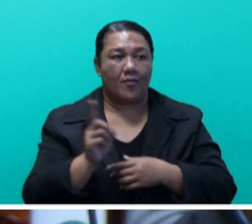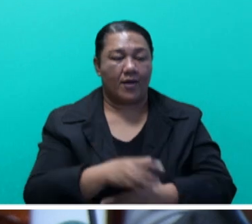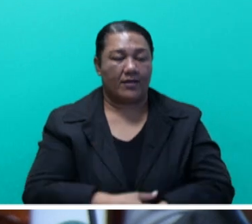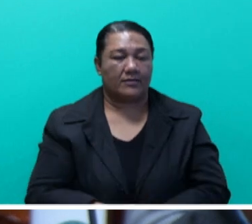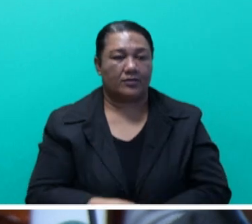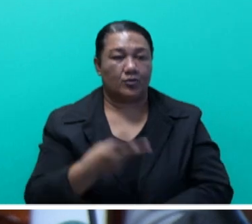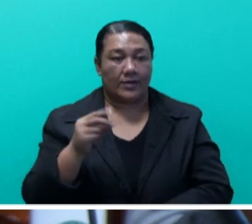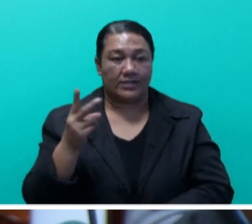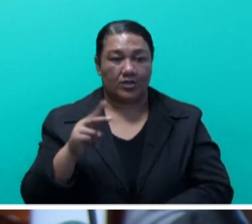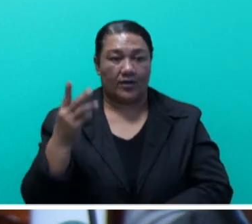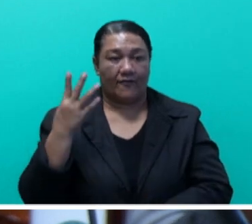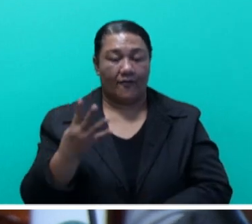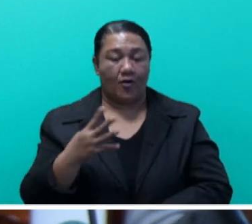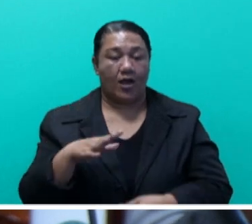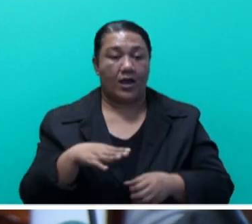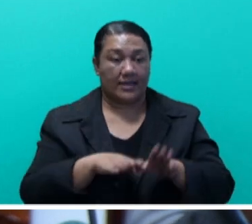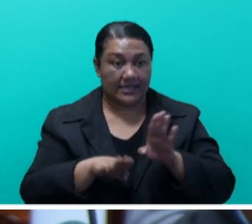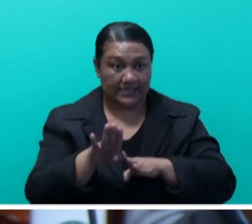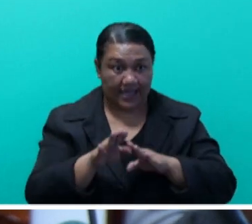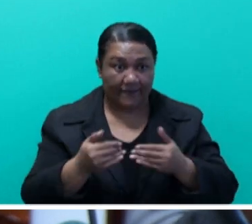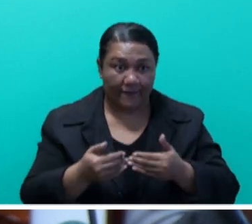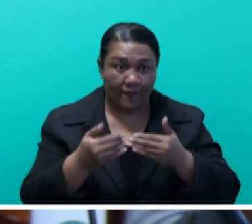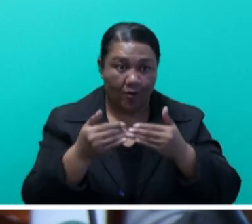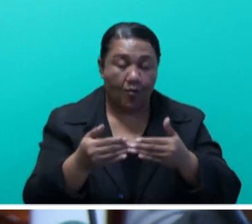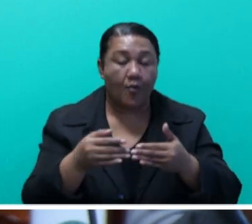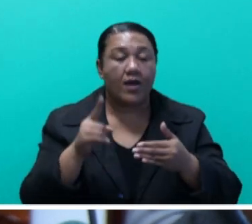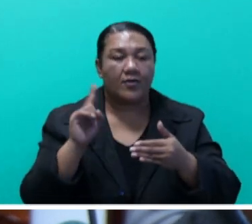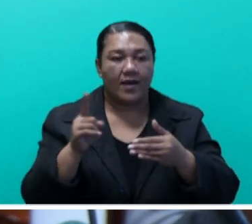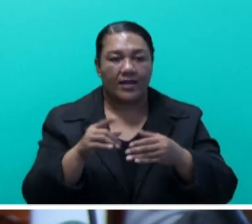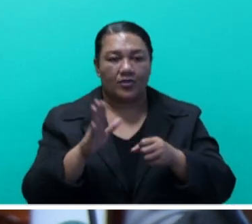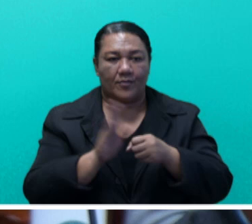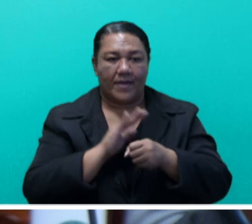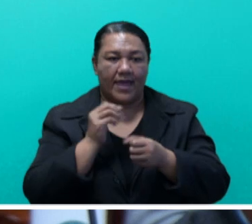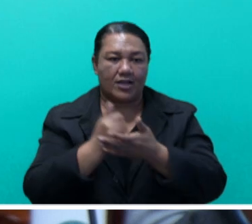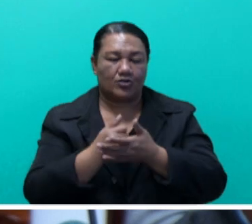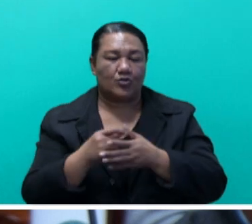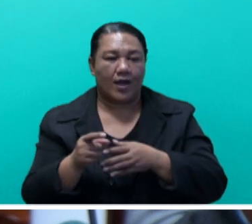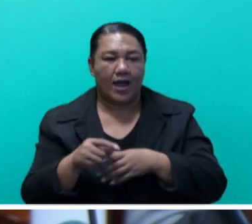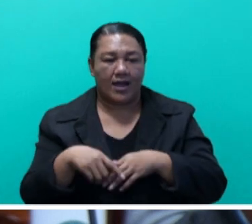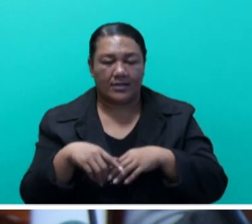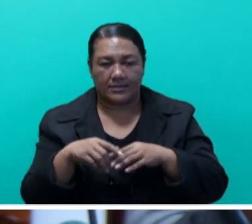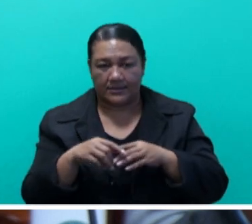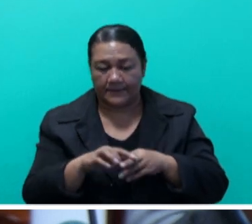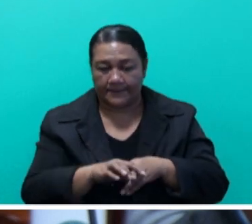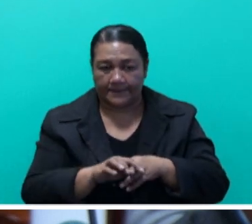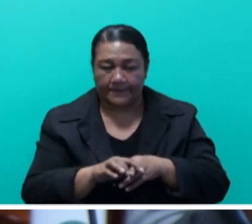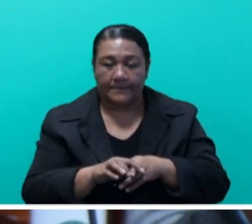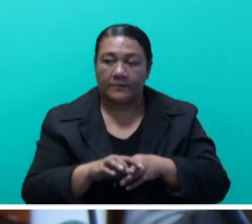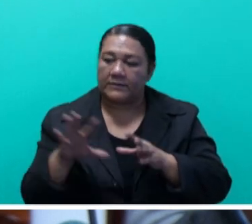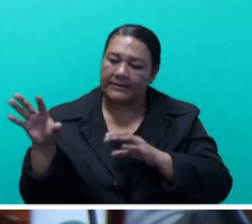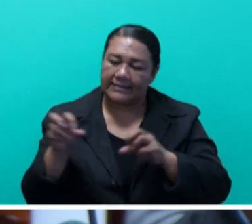2024, sir, which is a step forward for Fijian farm workers to take their families to